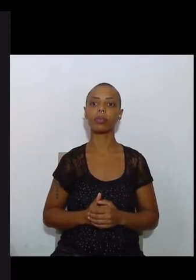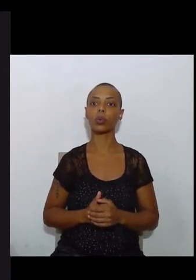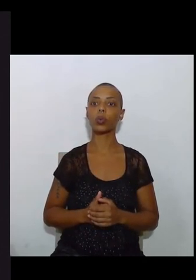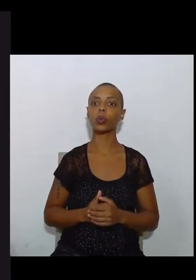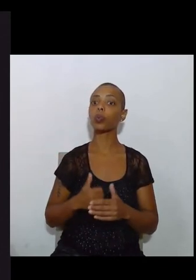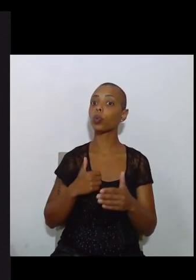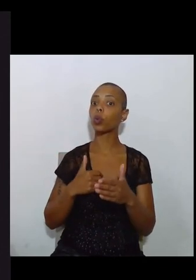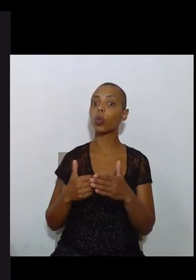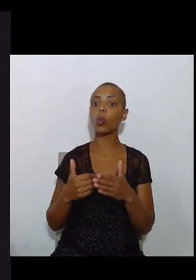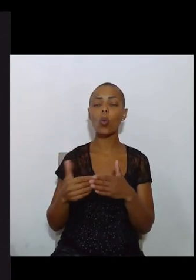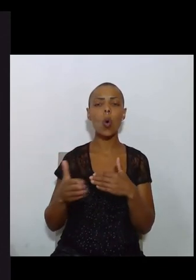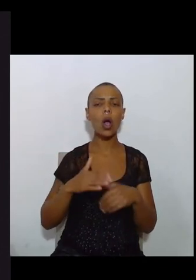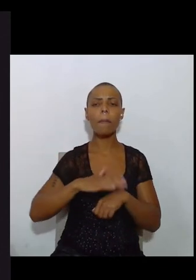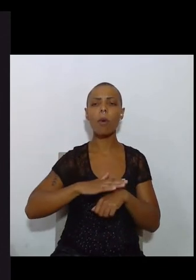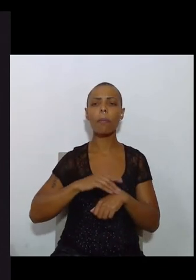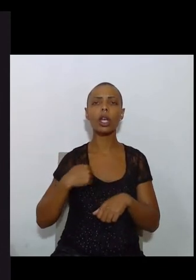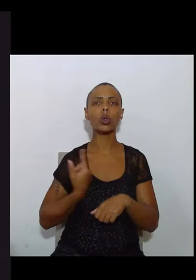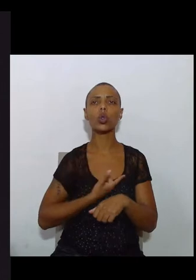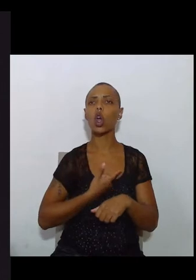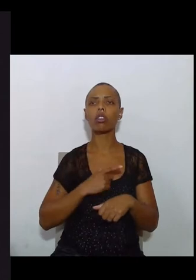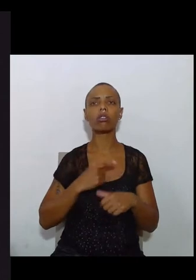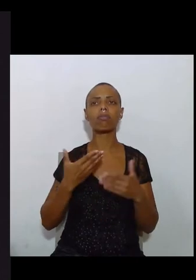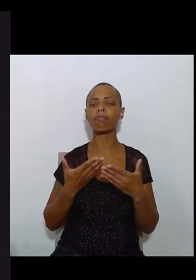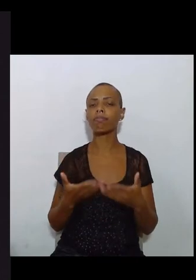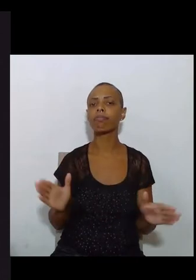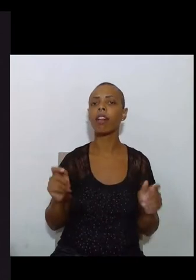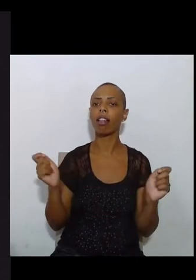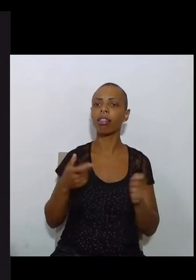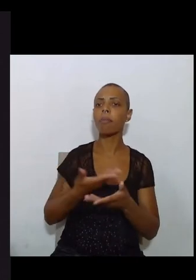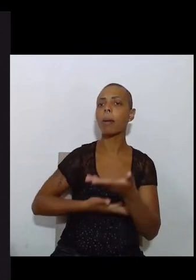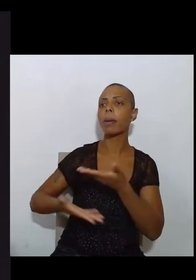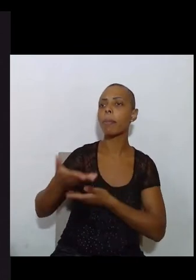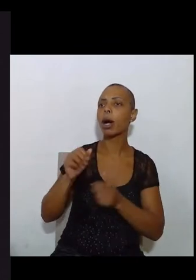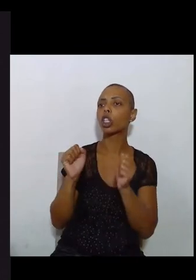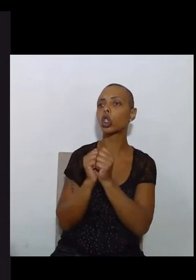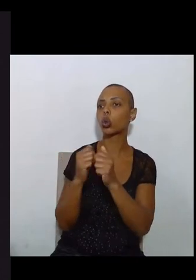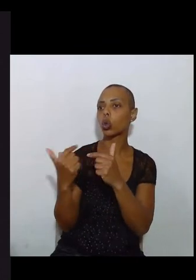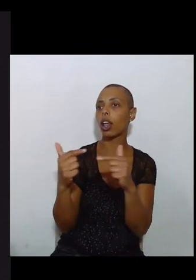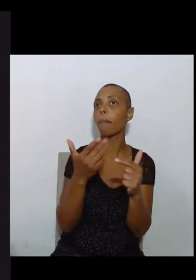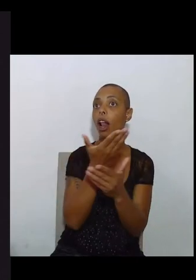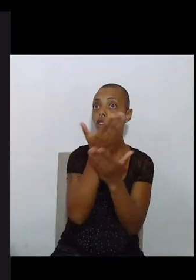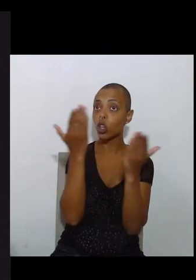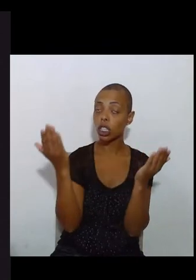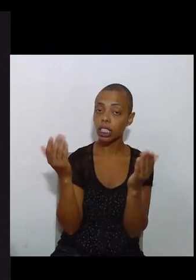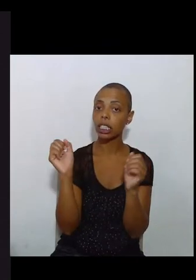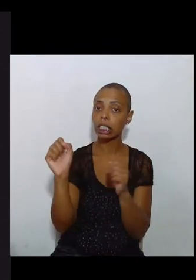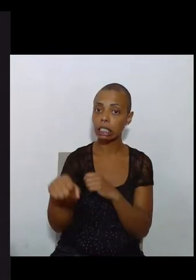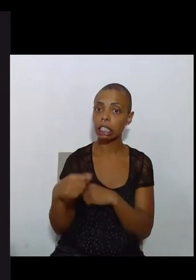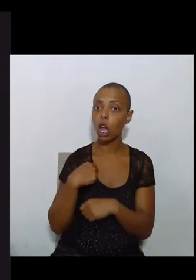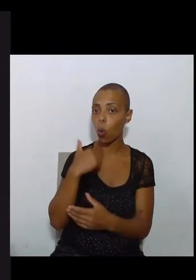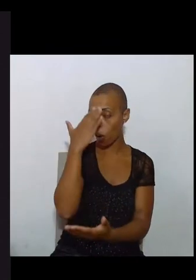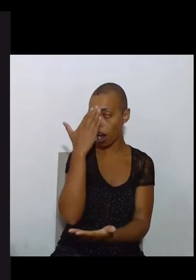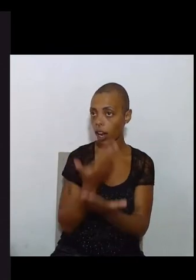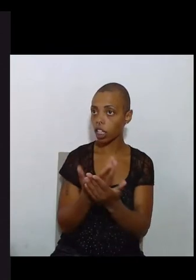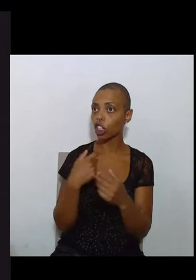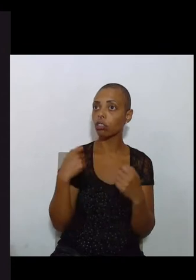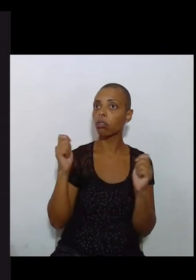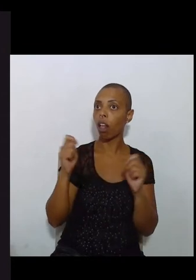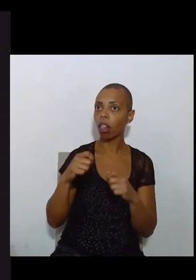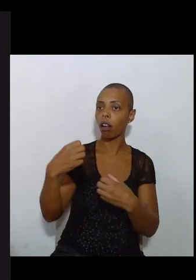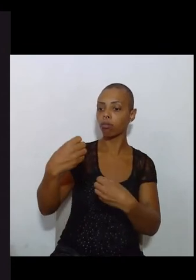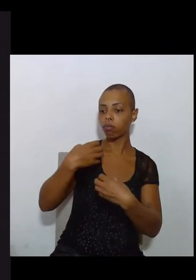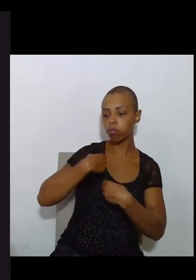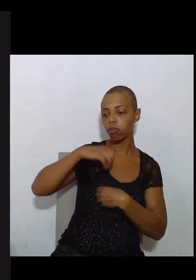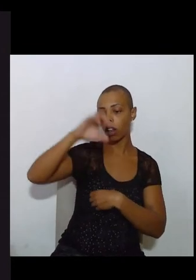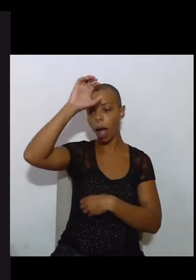and um we and I feel like we need to learn from each other and I am so happy to listen to both